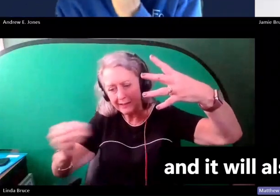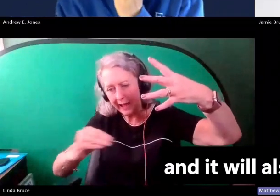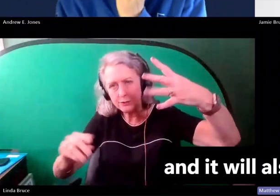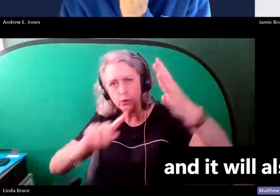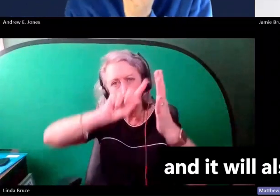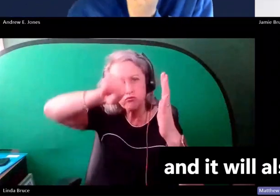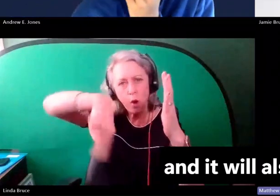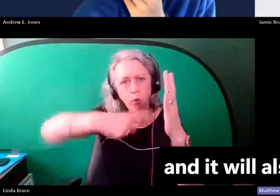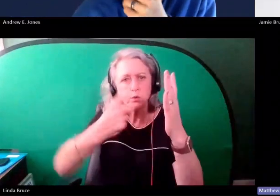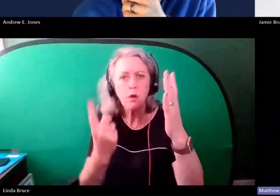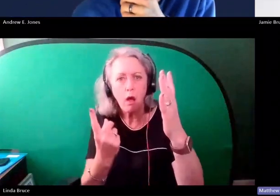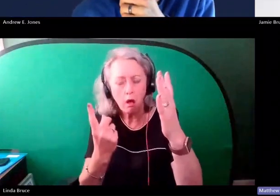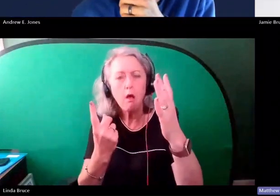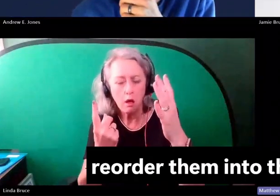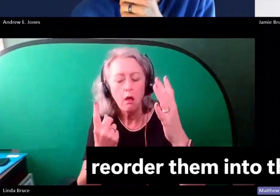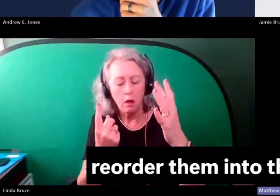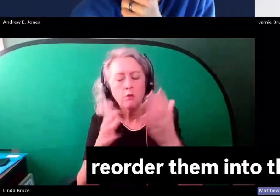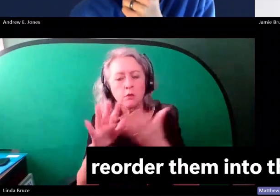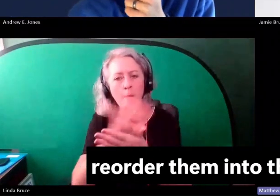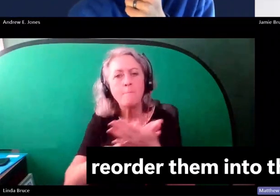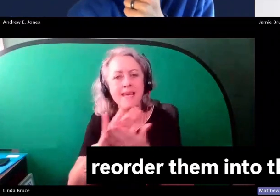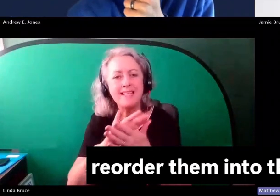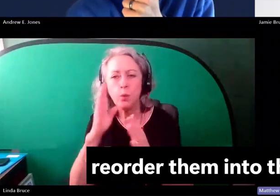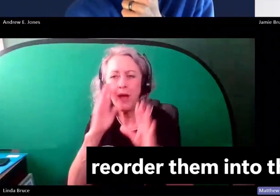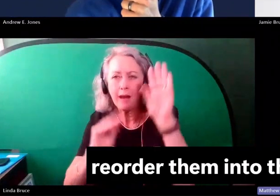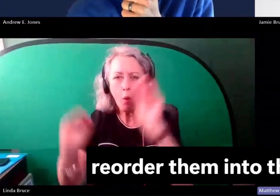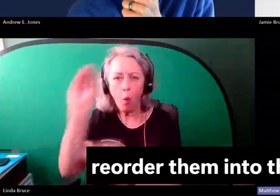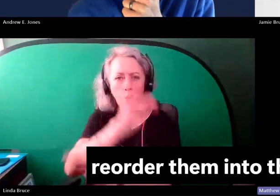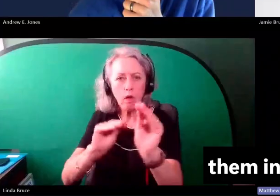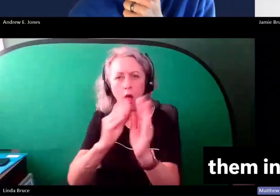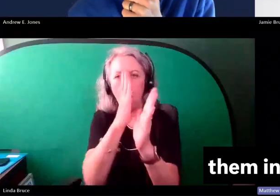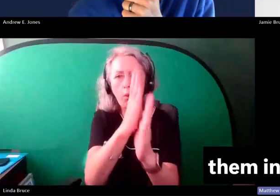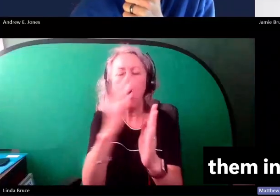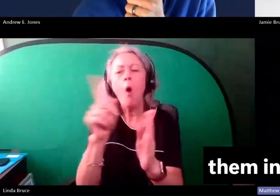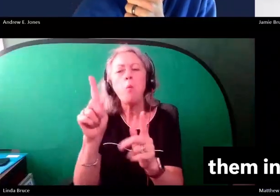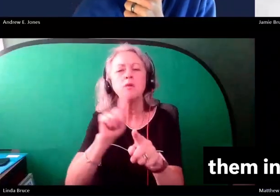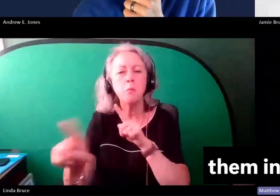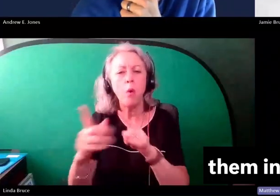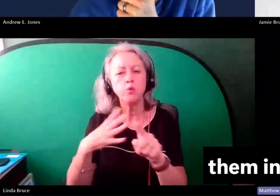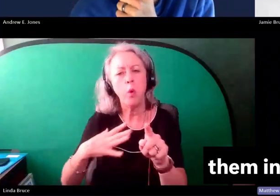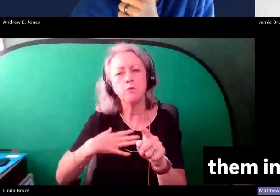also allow you to reorder them into the order that you want them in.